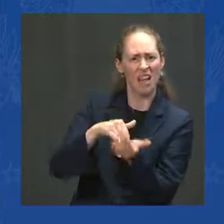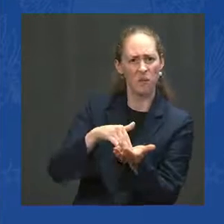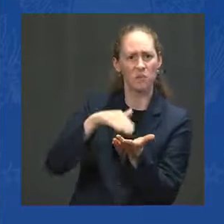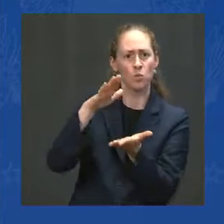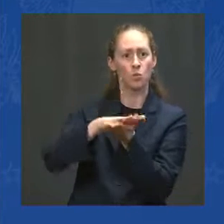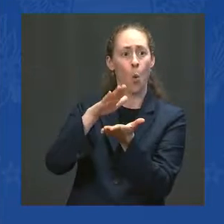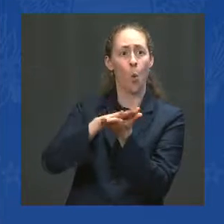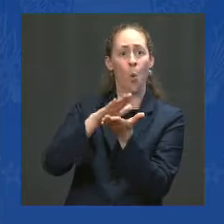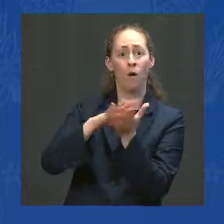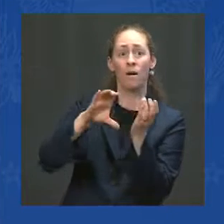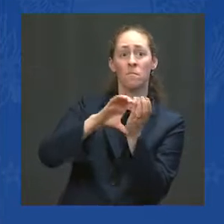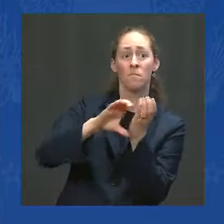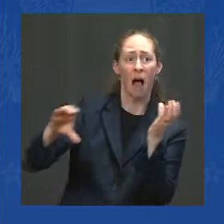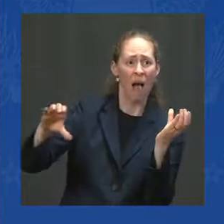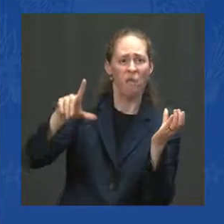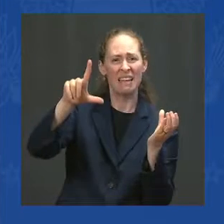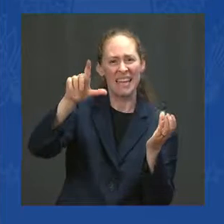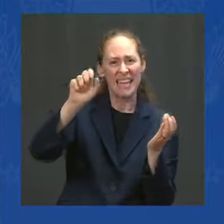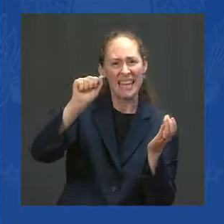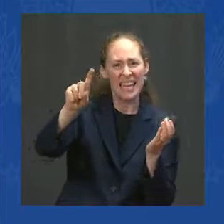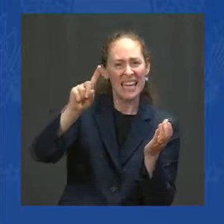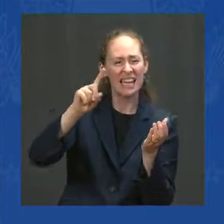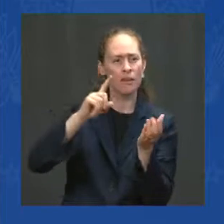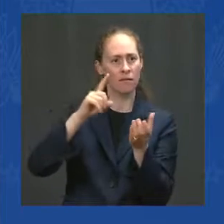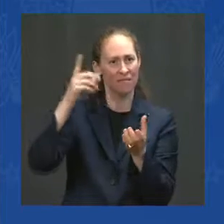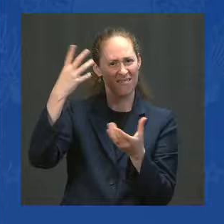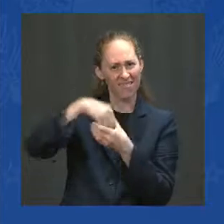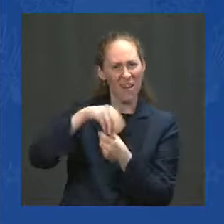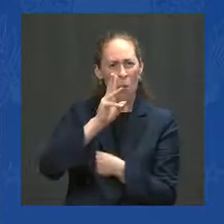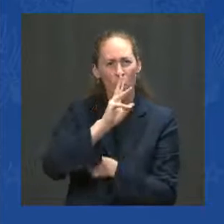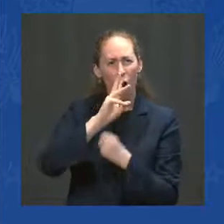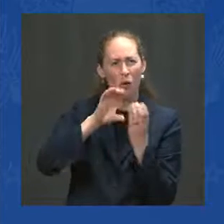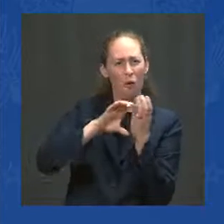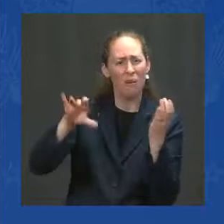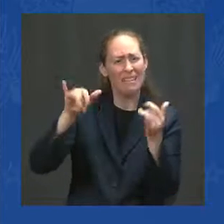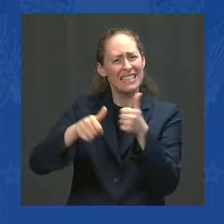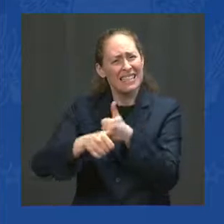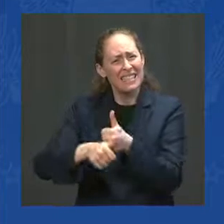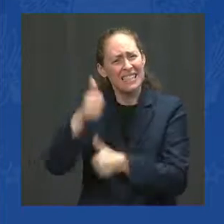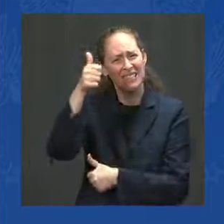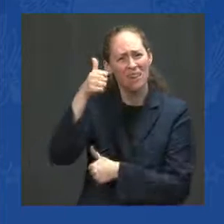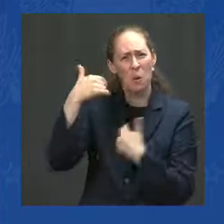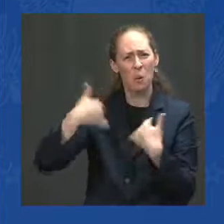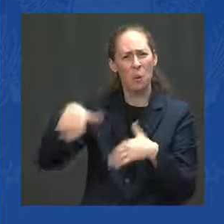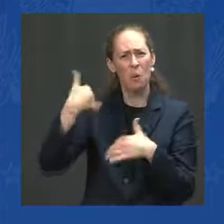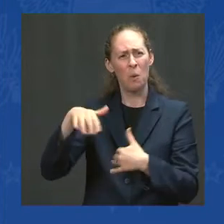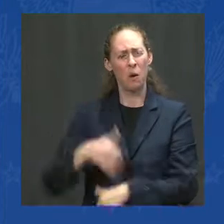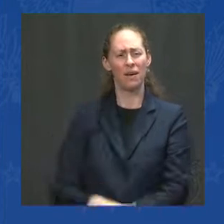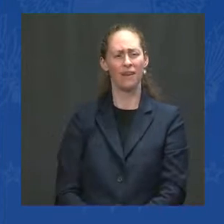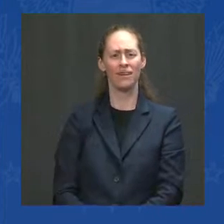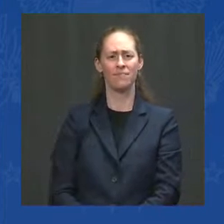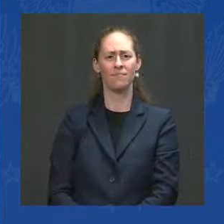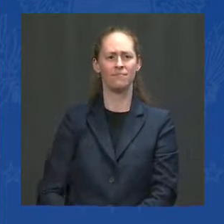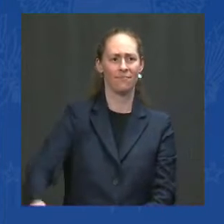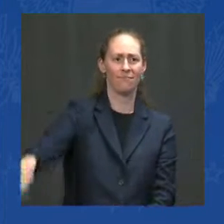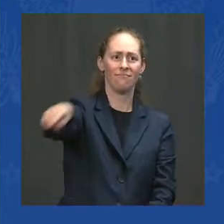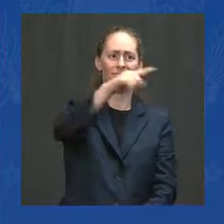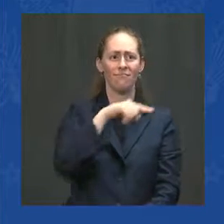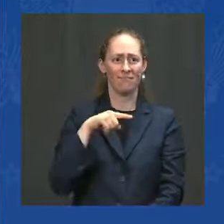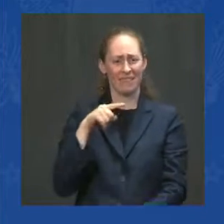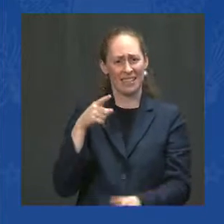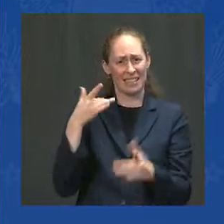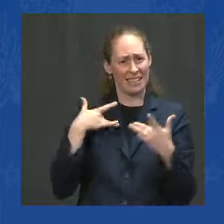for drinking water. This is a clear and present danger to the health of America, particularly to our children's